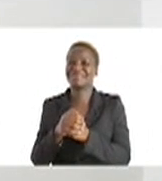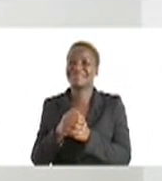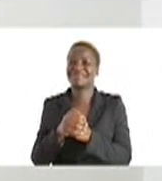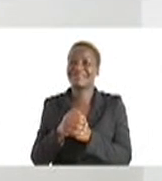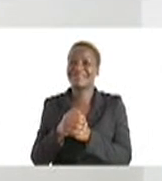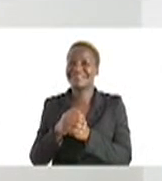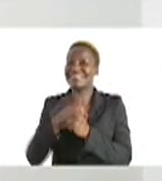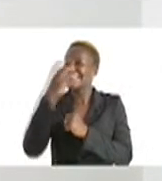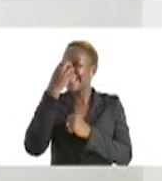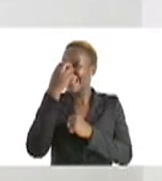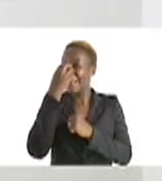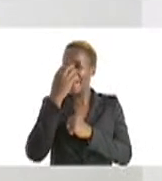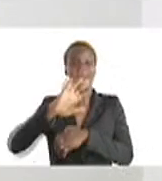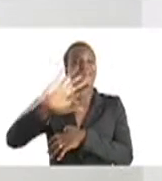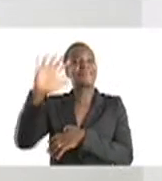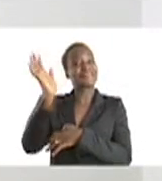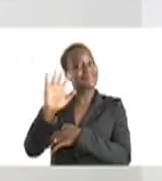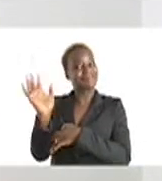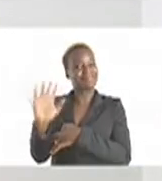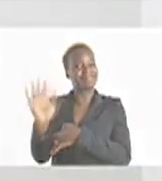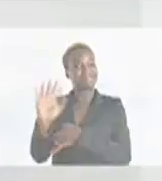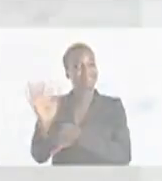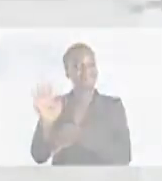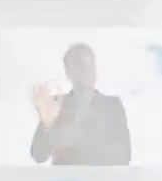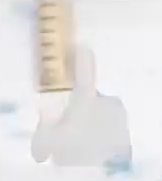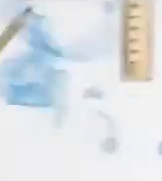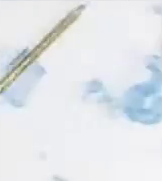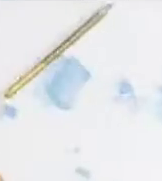Sushi, say bye to your friends.